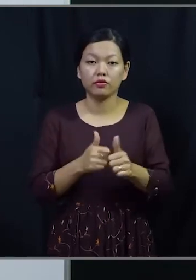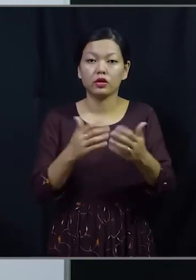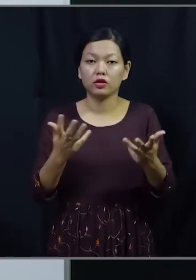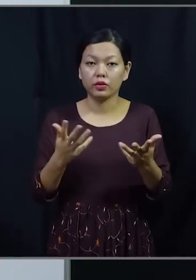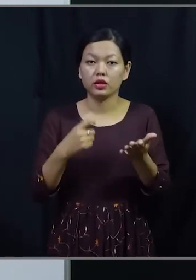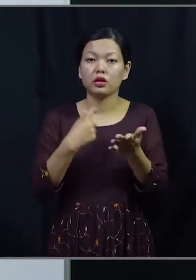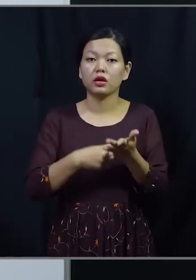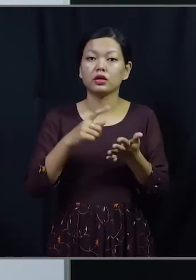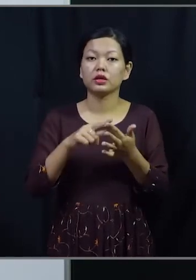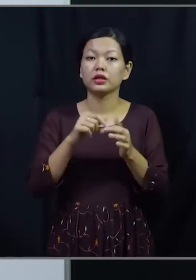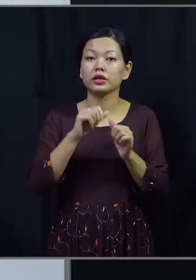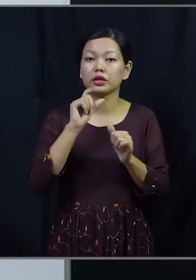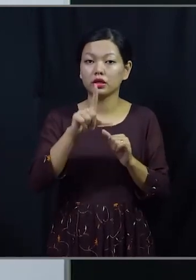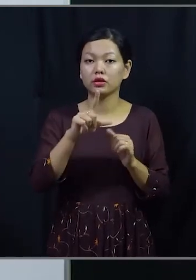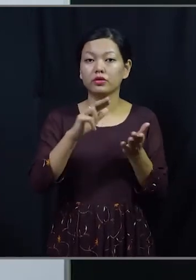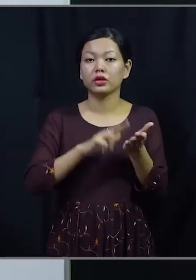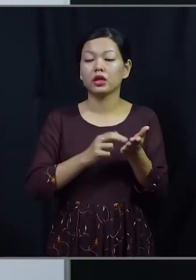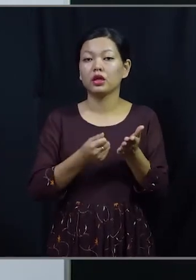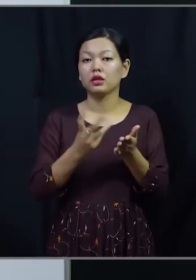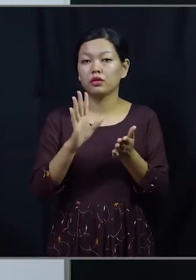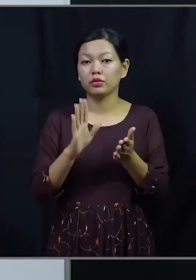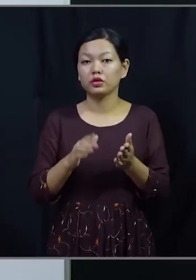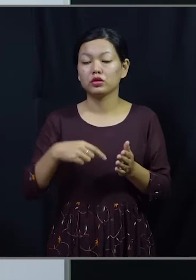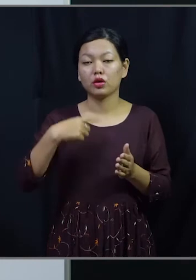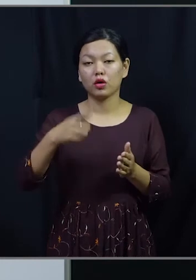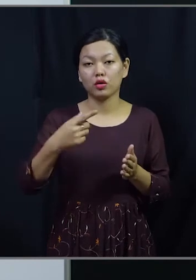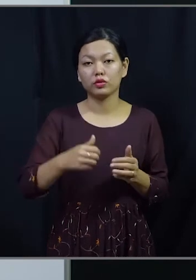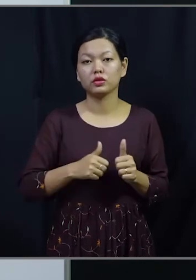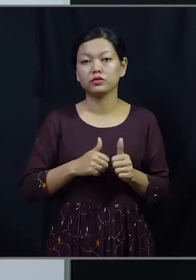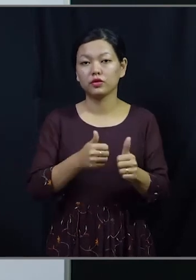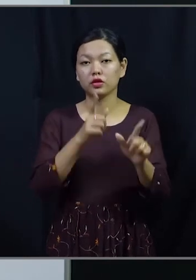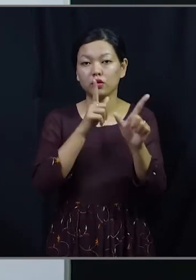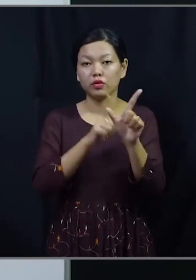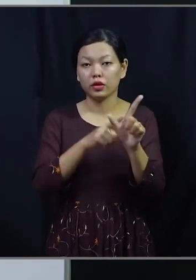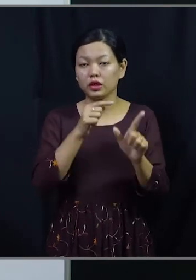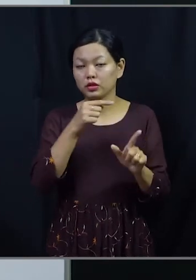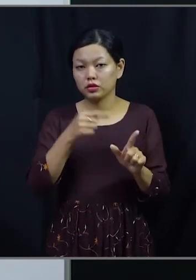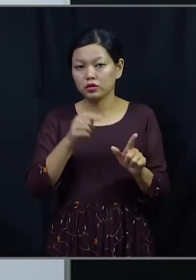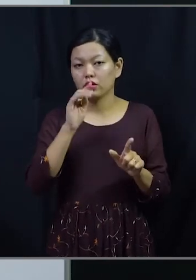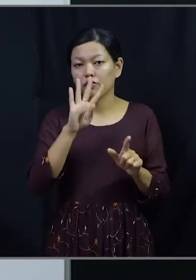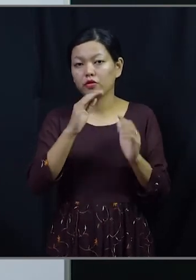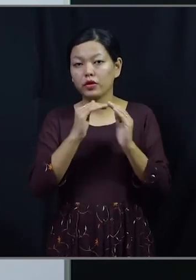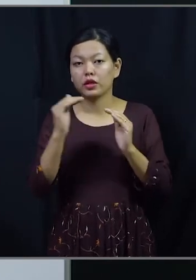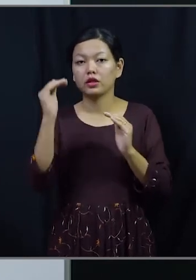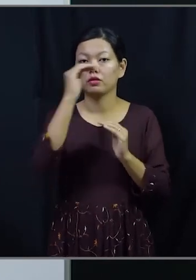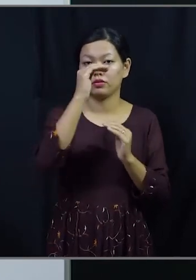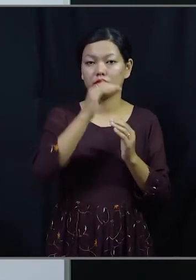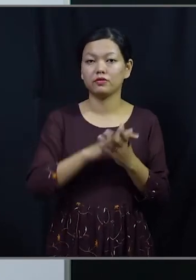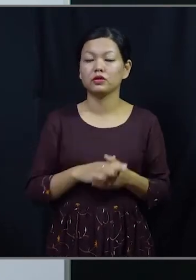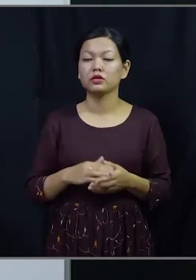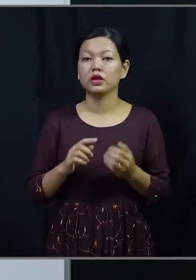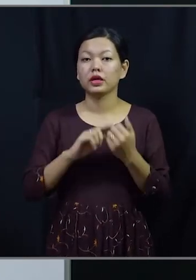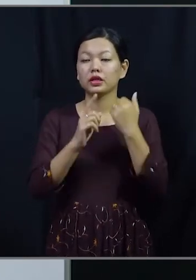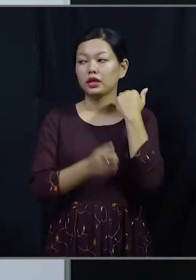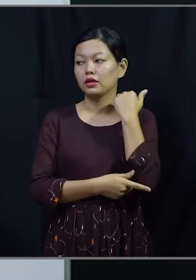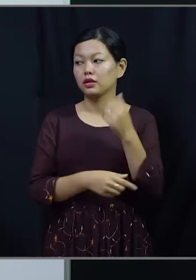y must be belonging to 4 and above. Therefore, we can conclude that it is meaningful, and for every y